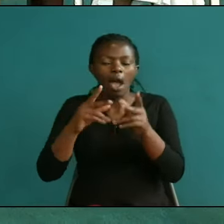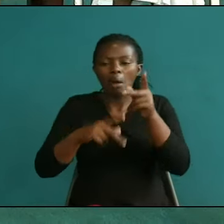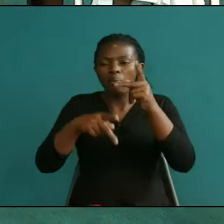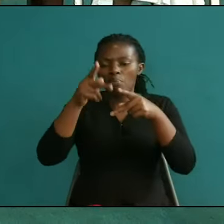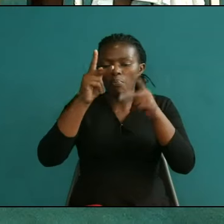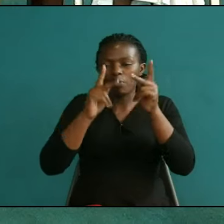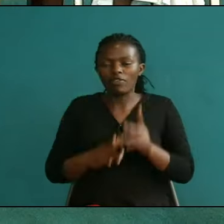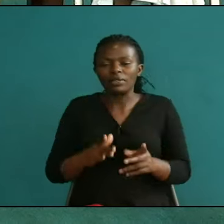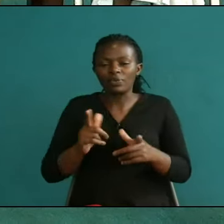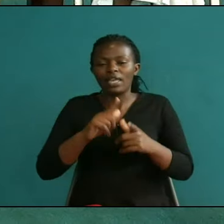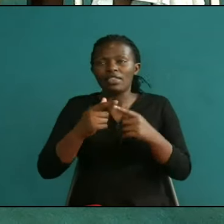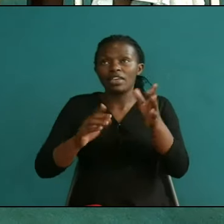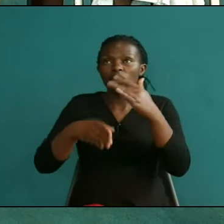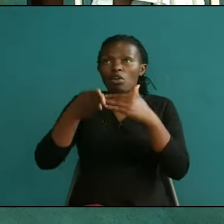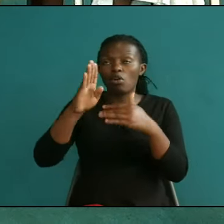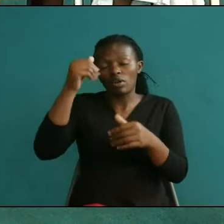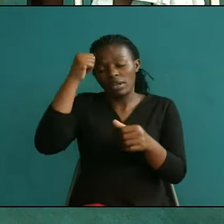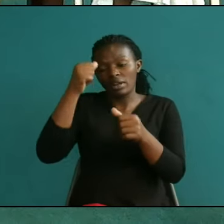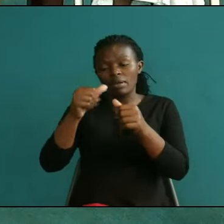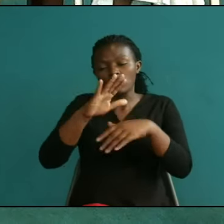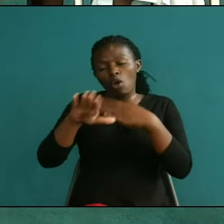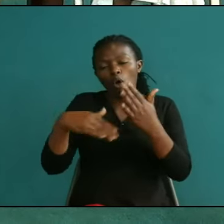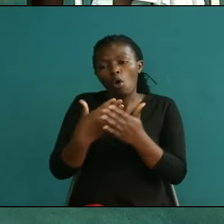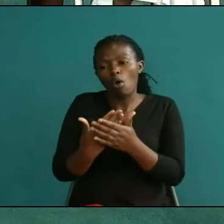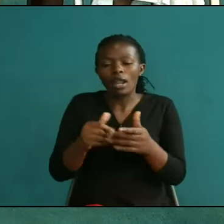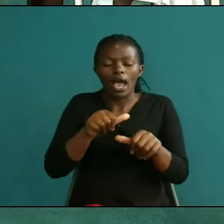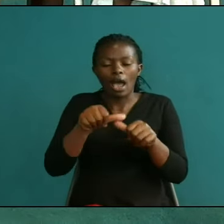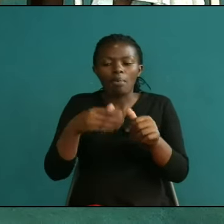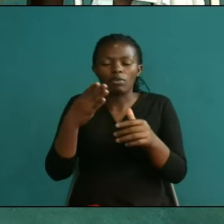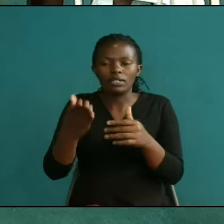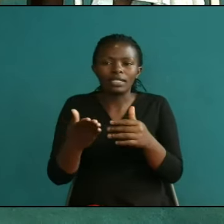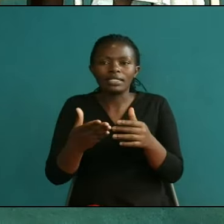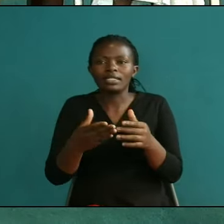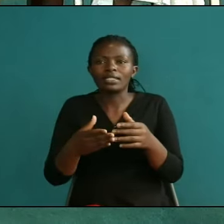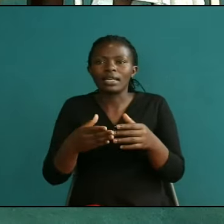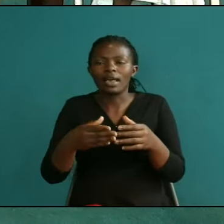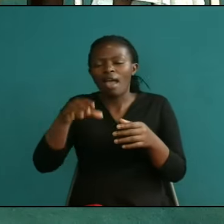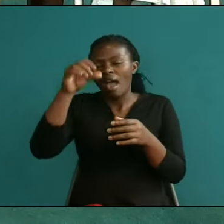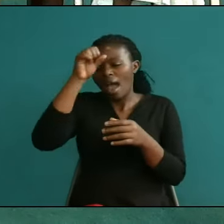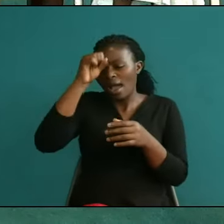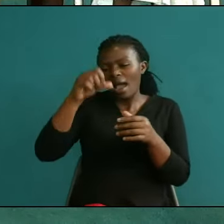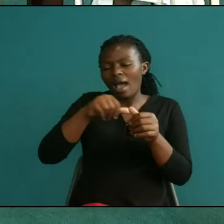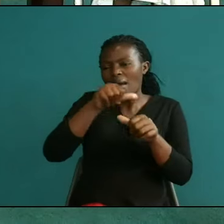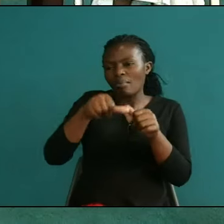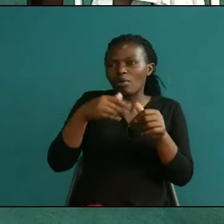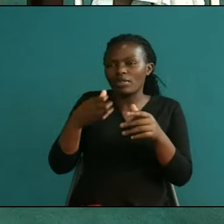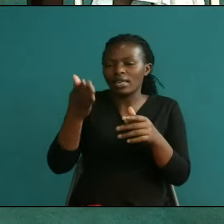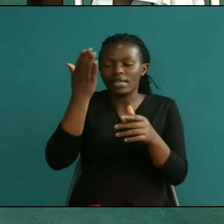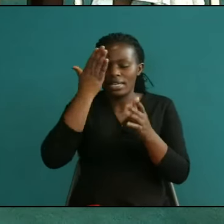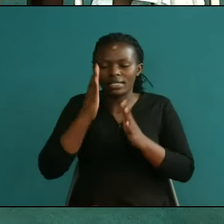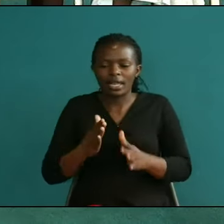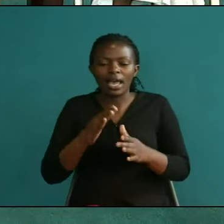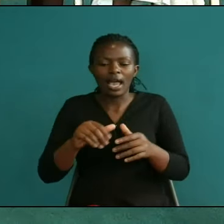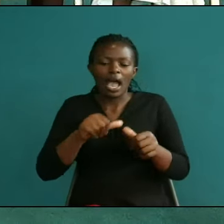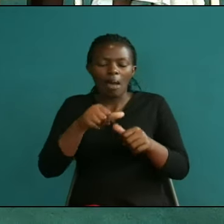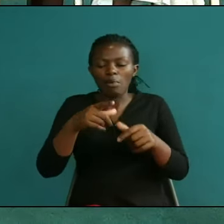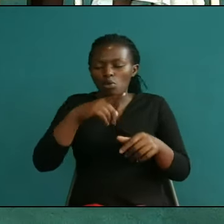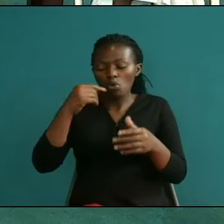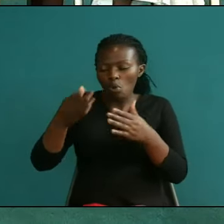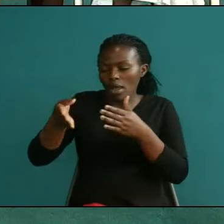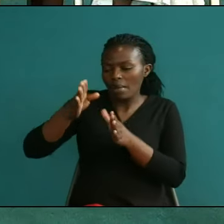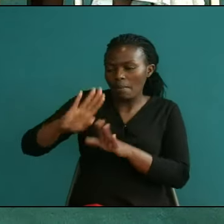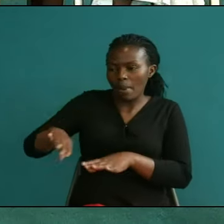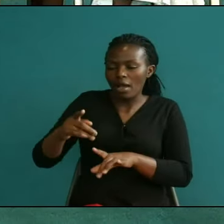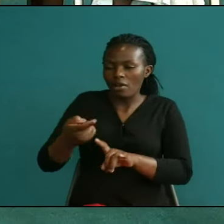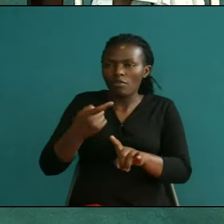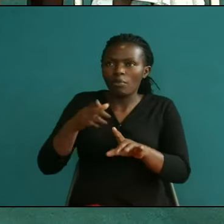reminds them of his anger towards their ancestors, who ignored his warnings delivered by earlier prophets to turn from their evil ways.